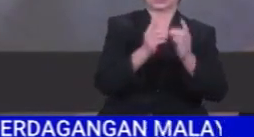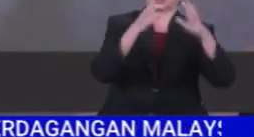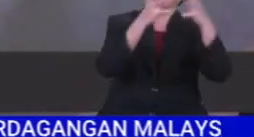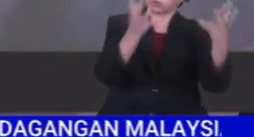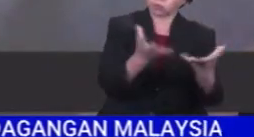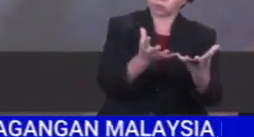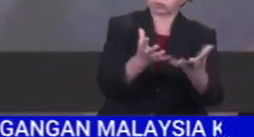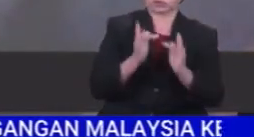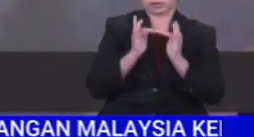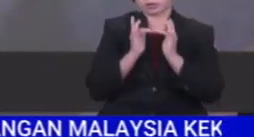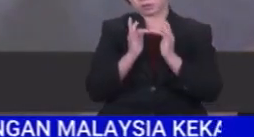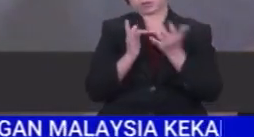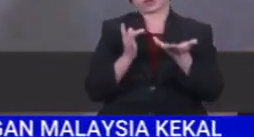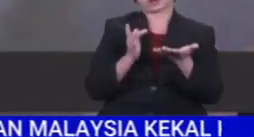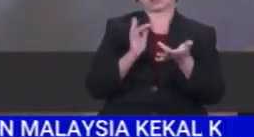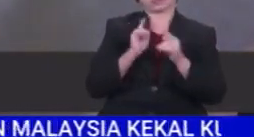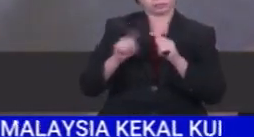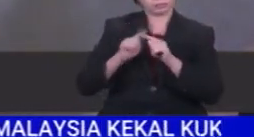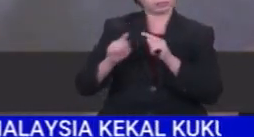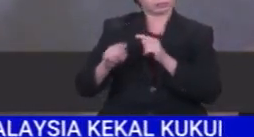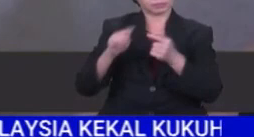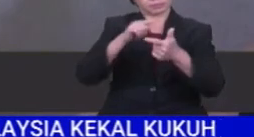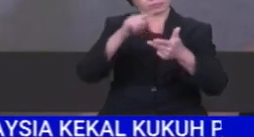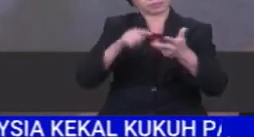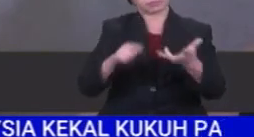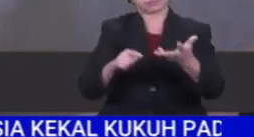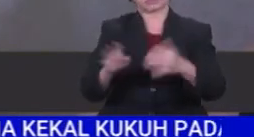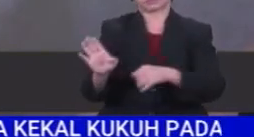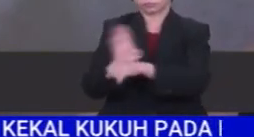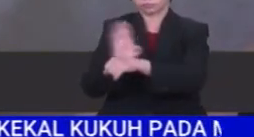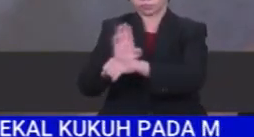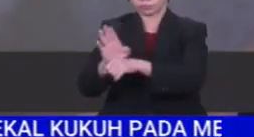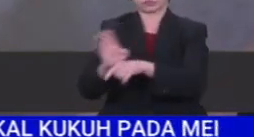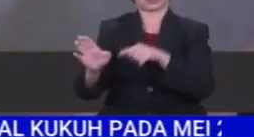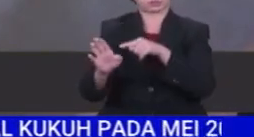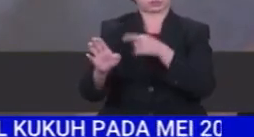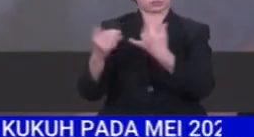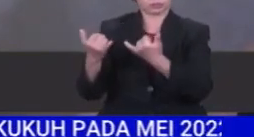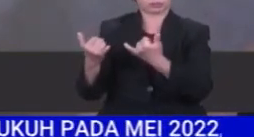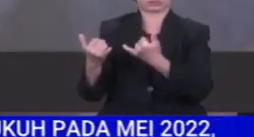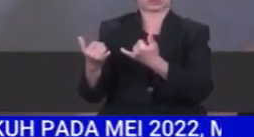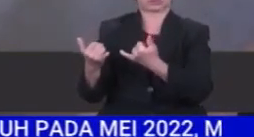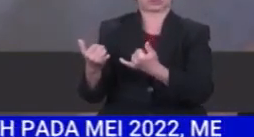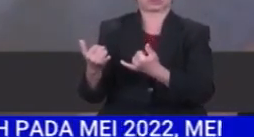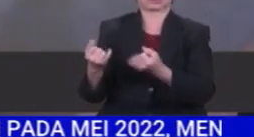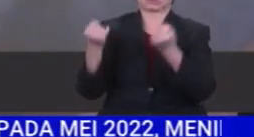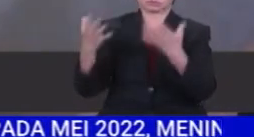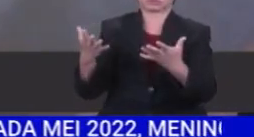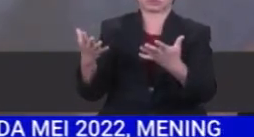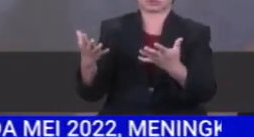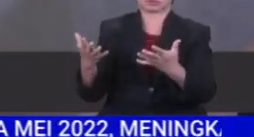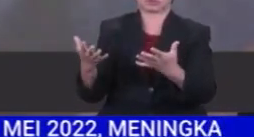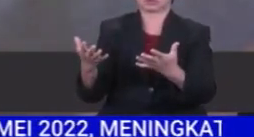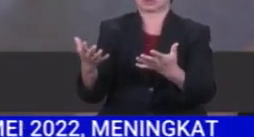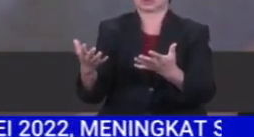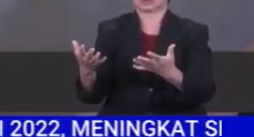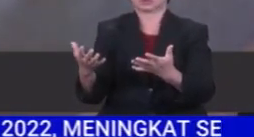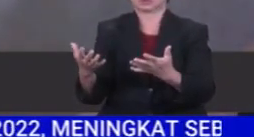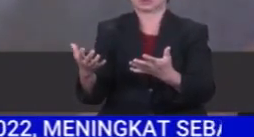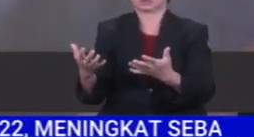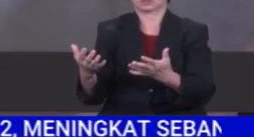internet of things sebab bisnis Susno Desta almost universally